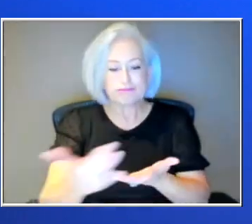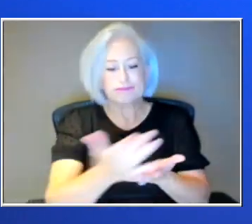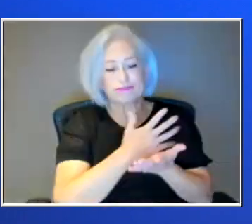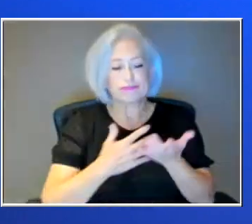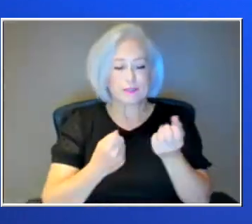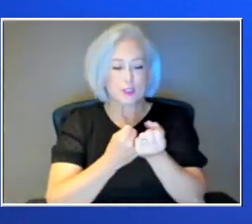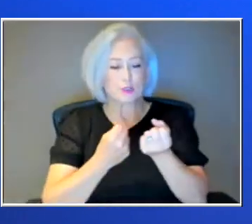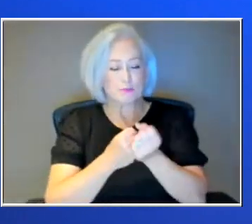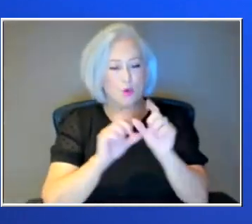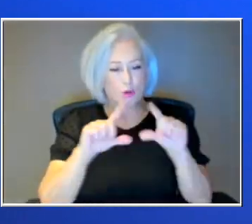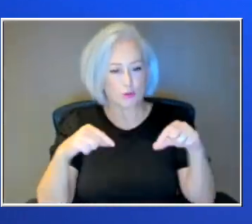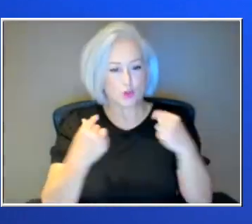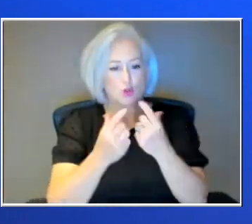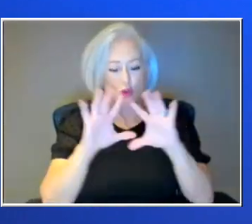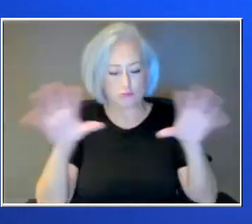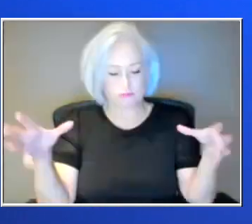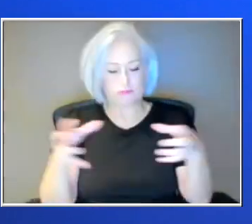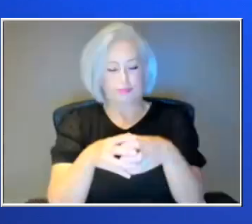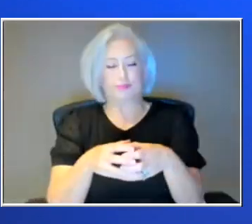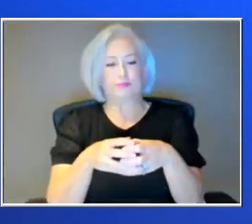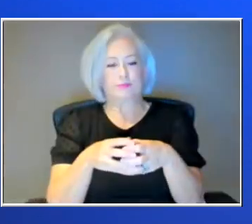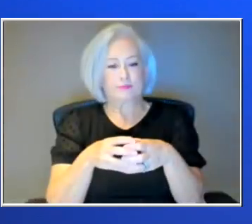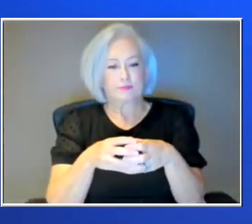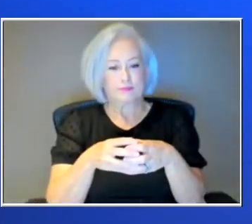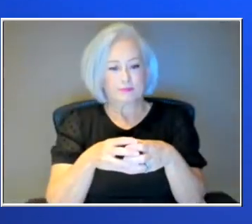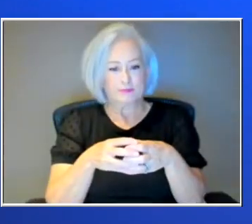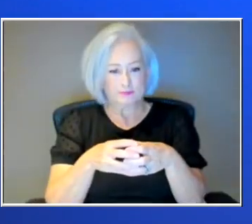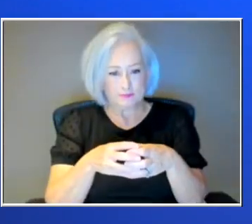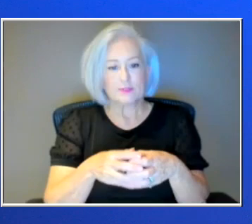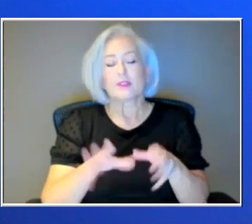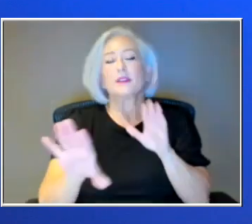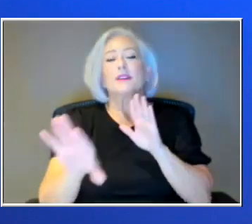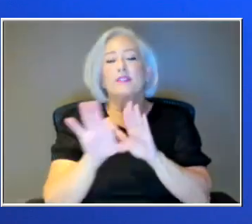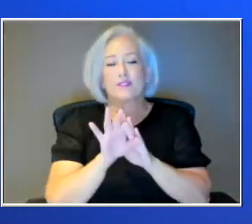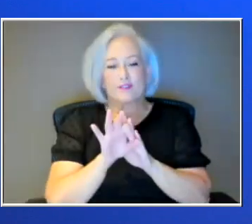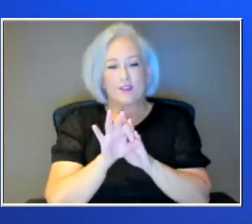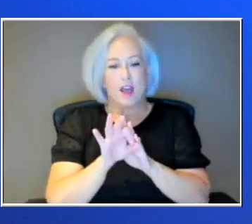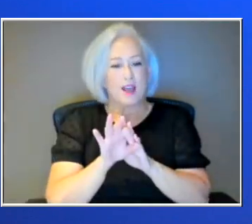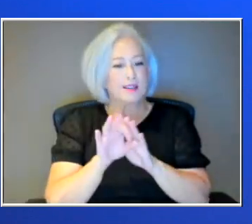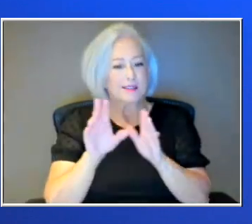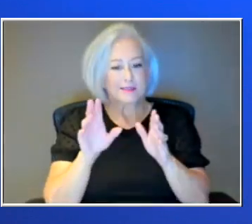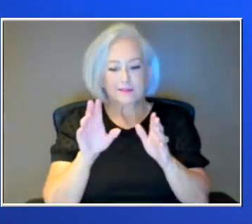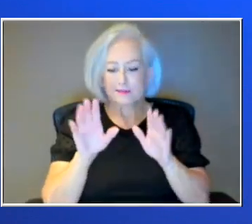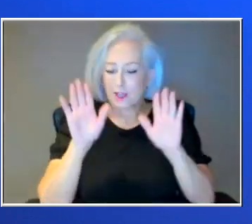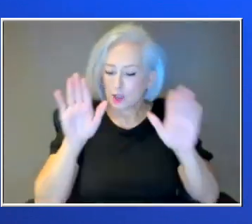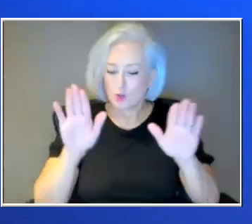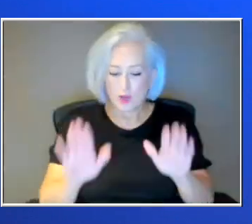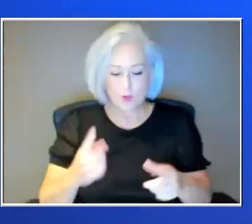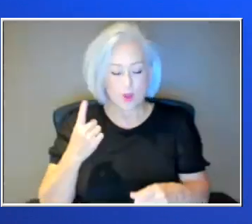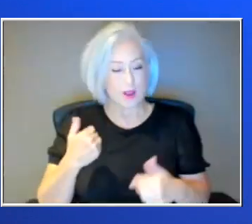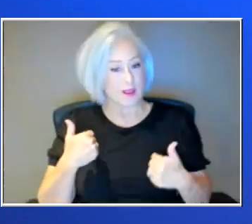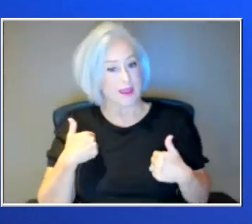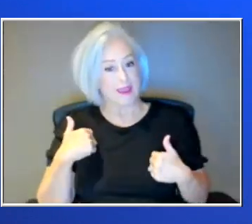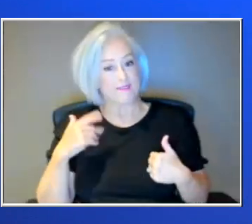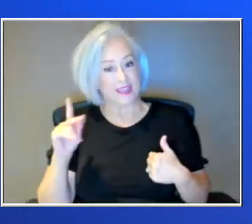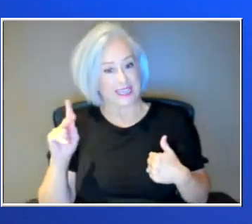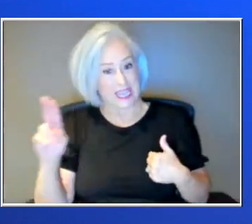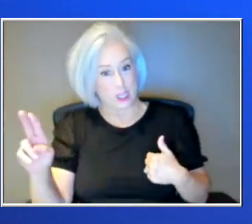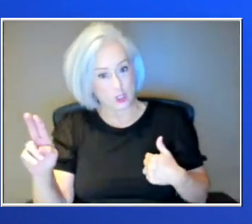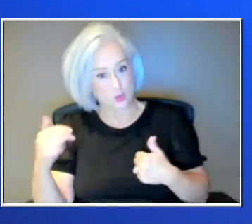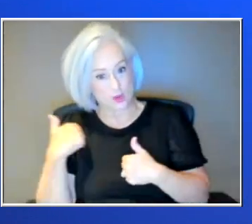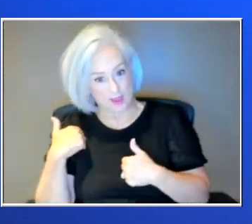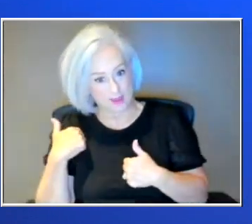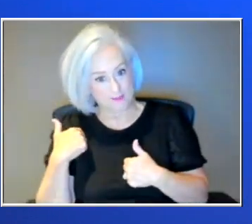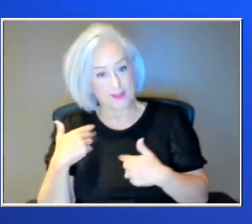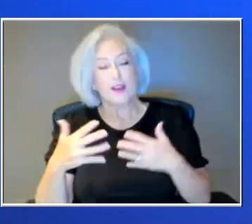important to find a support group. There's a really great one that I'm involved in at KU, and the American Stroke Foundation has been a good